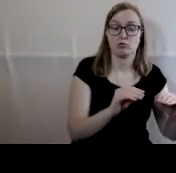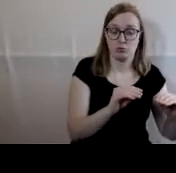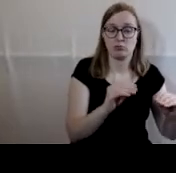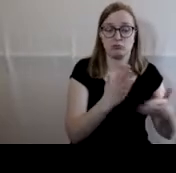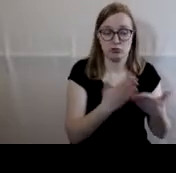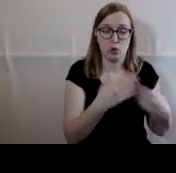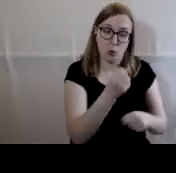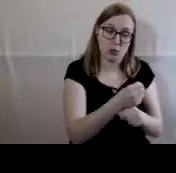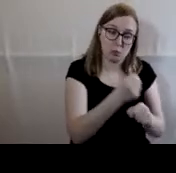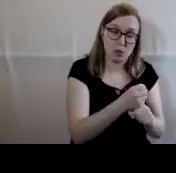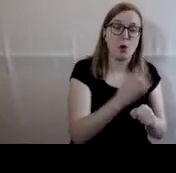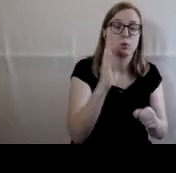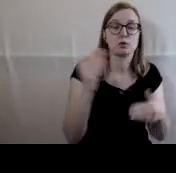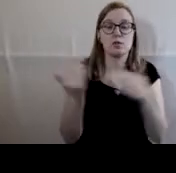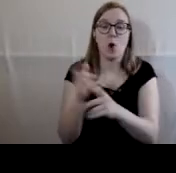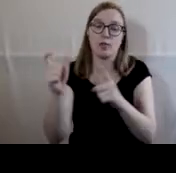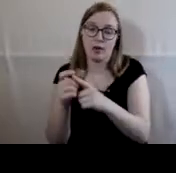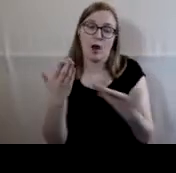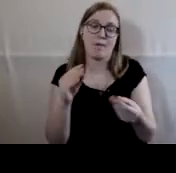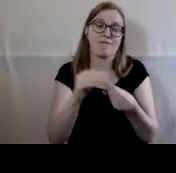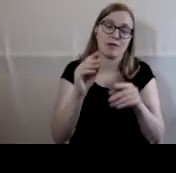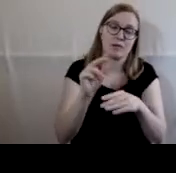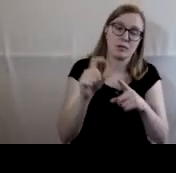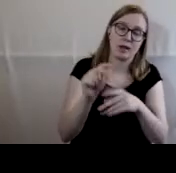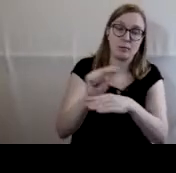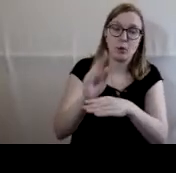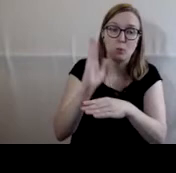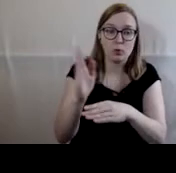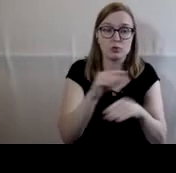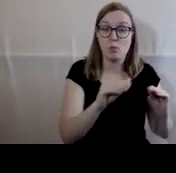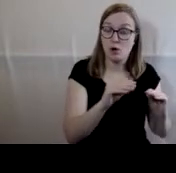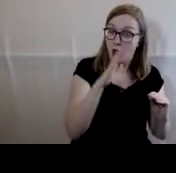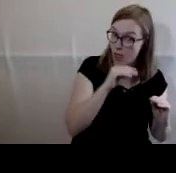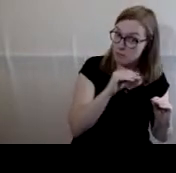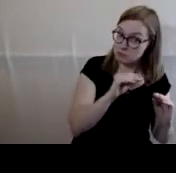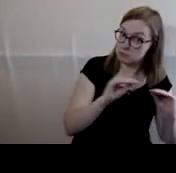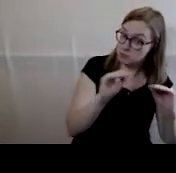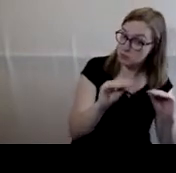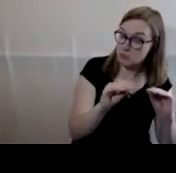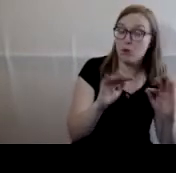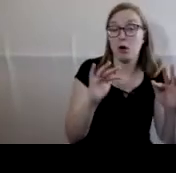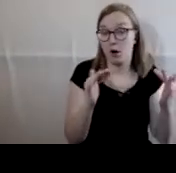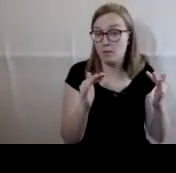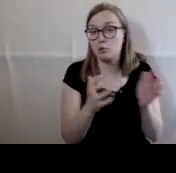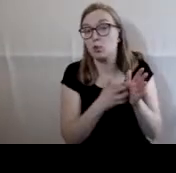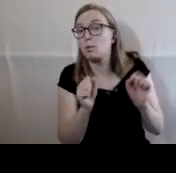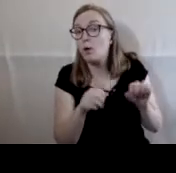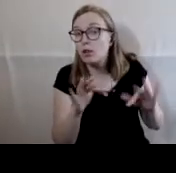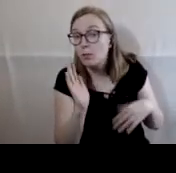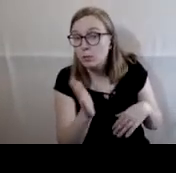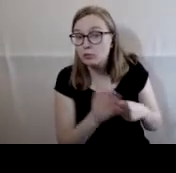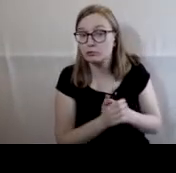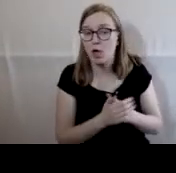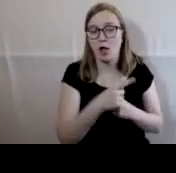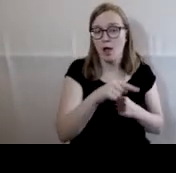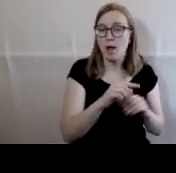make changes, what are going to be the new content that they have to learn? Their pedagogical